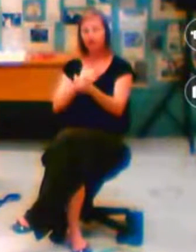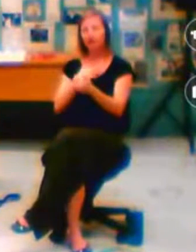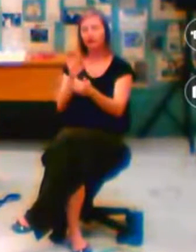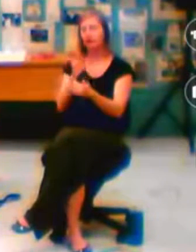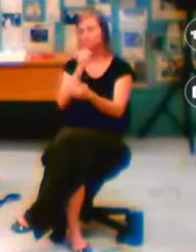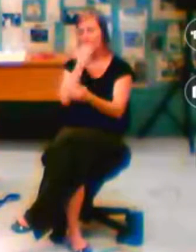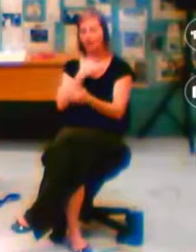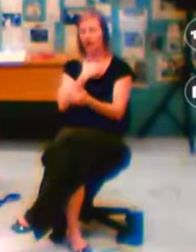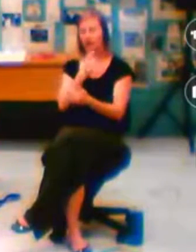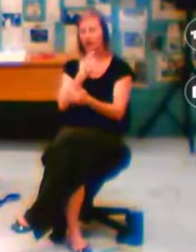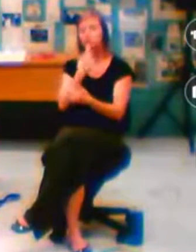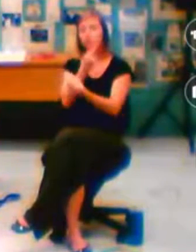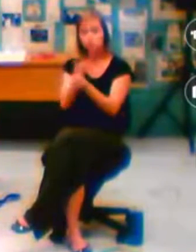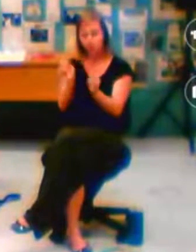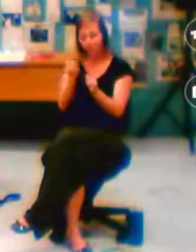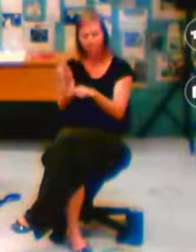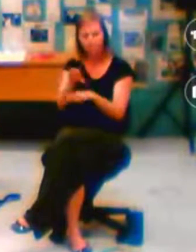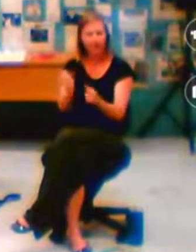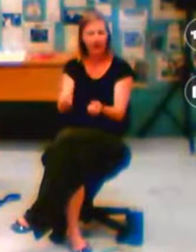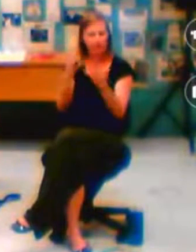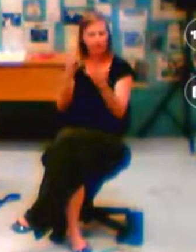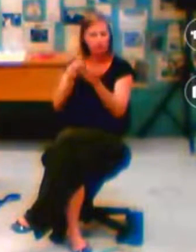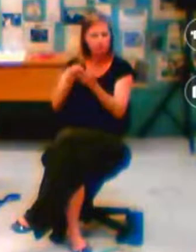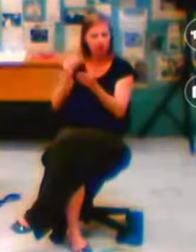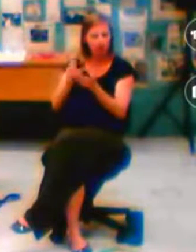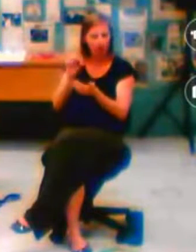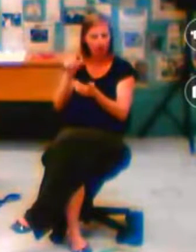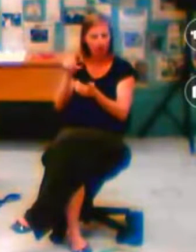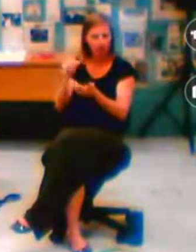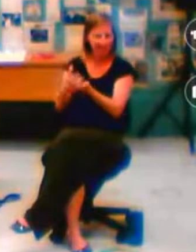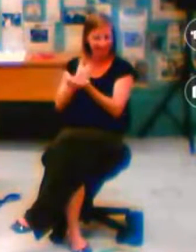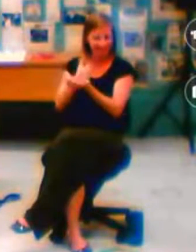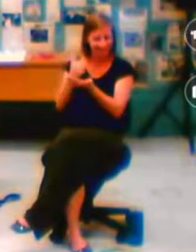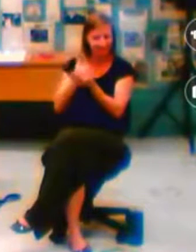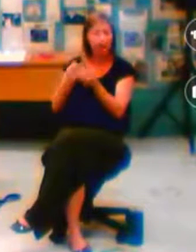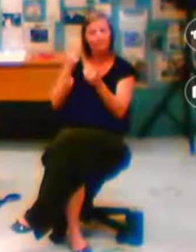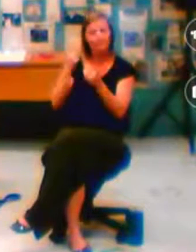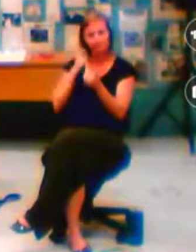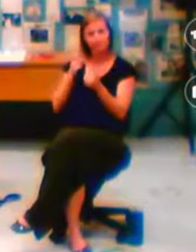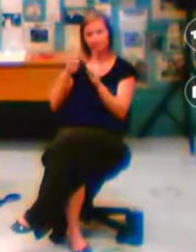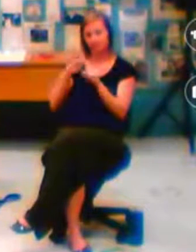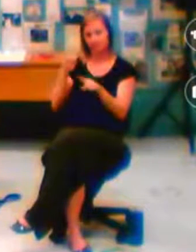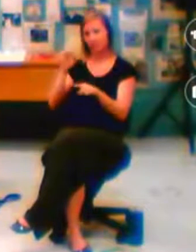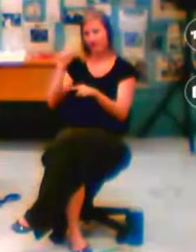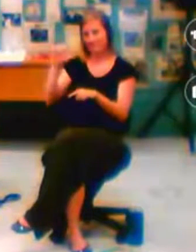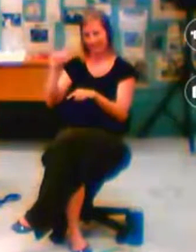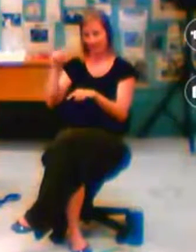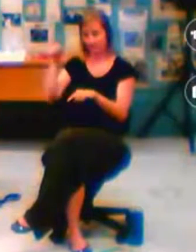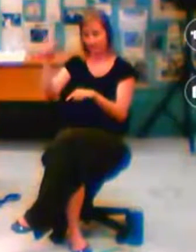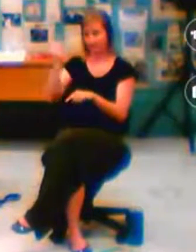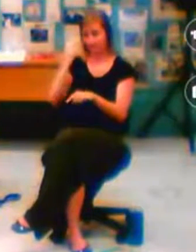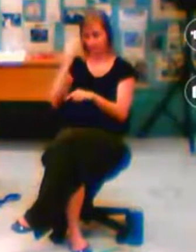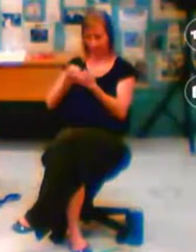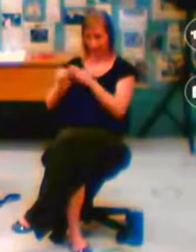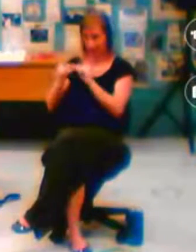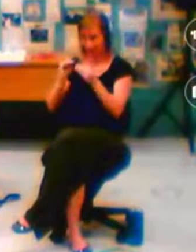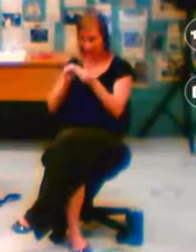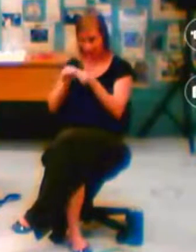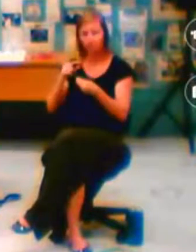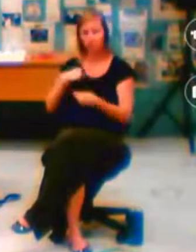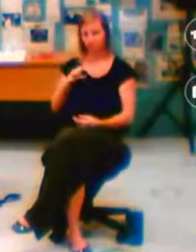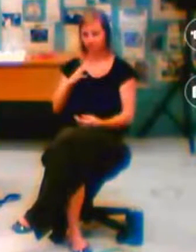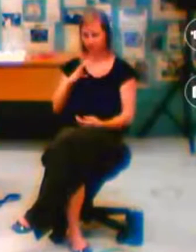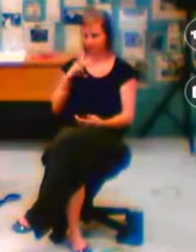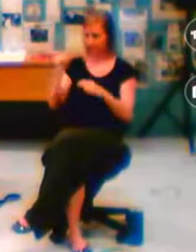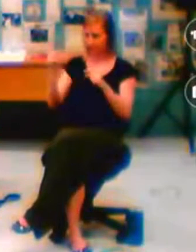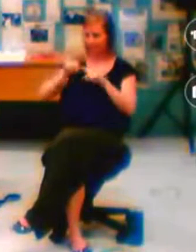health expenditure predictions for the future for Colorado, and then I took that number to the legislature and I said, or I